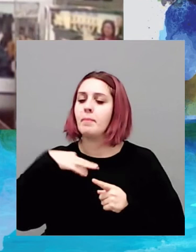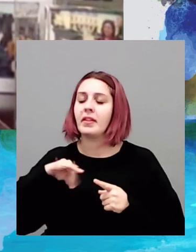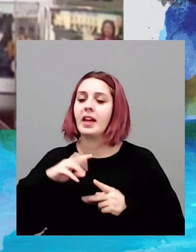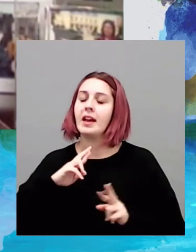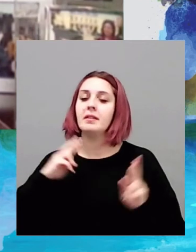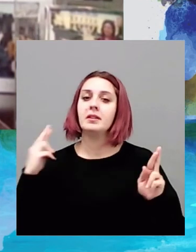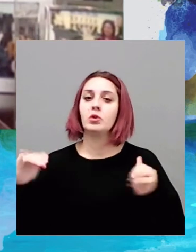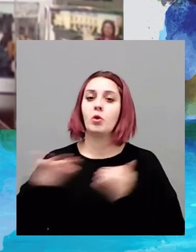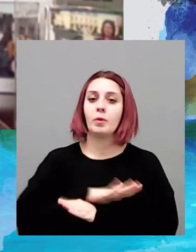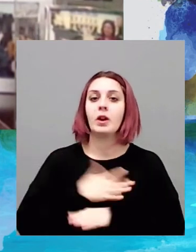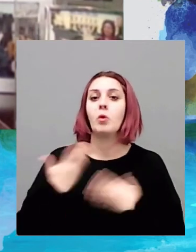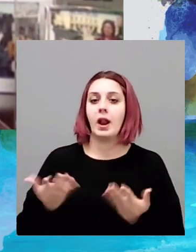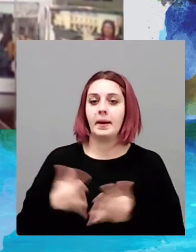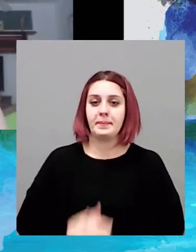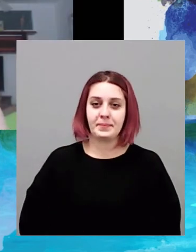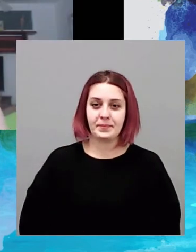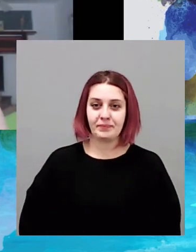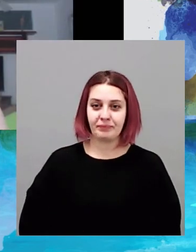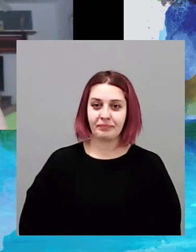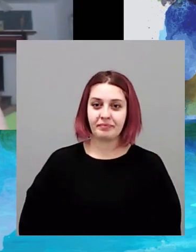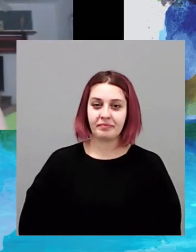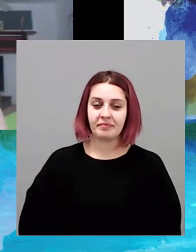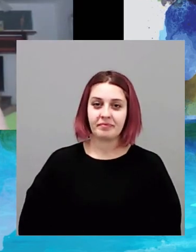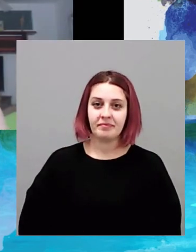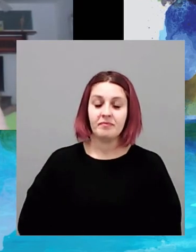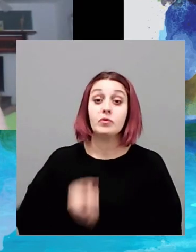What else could you offer besides tourism?